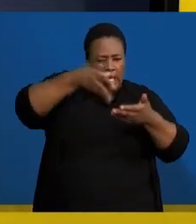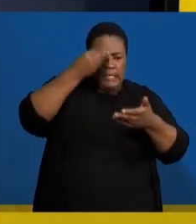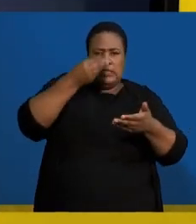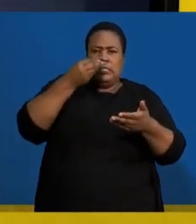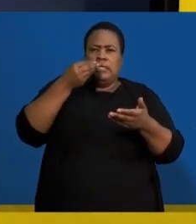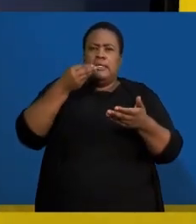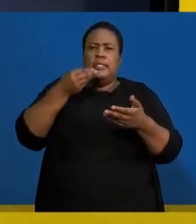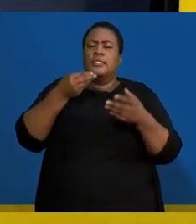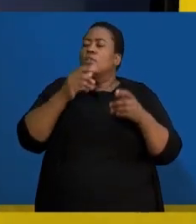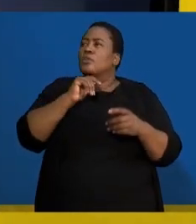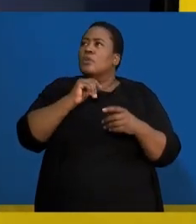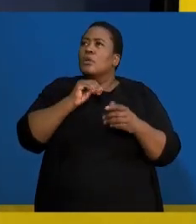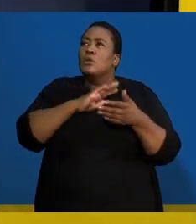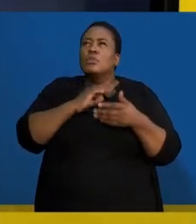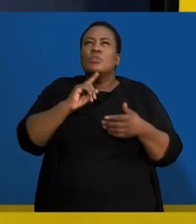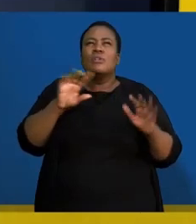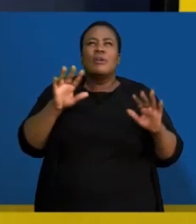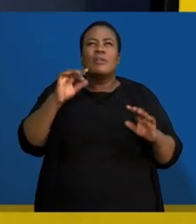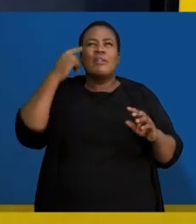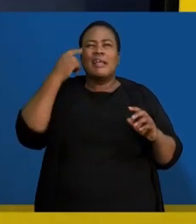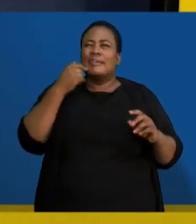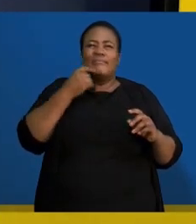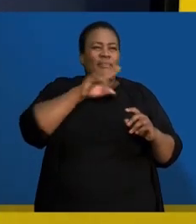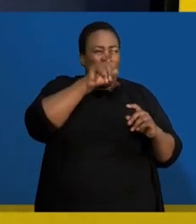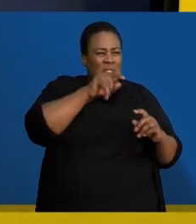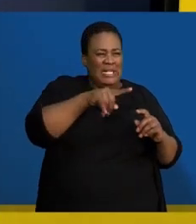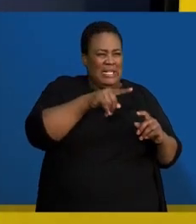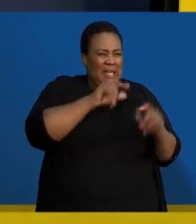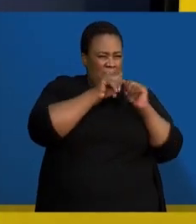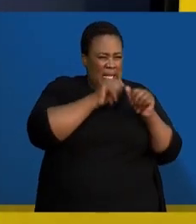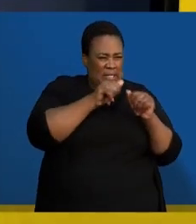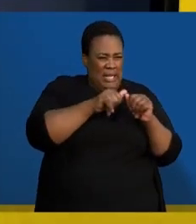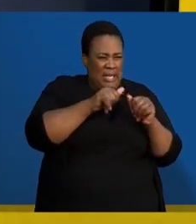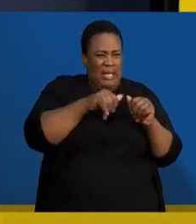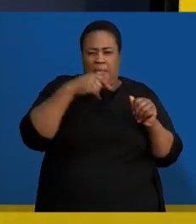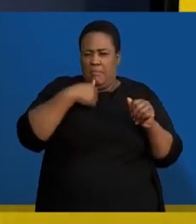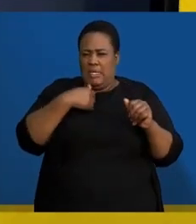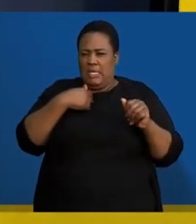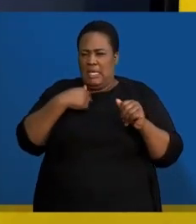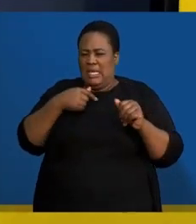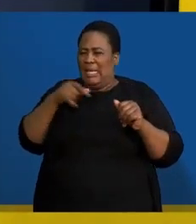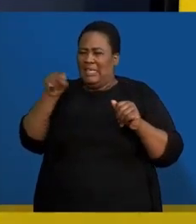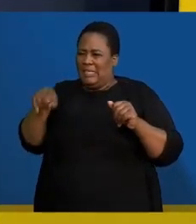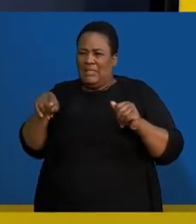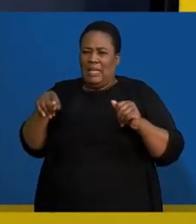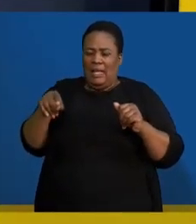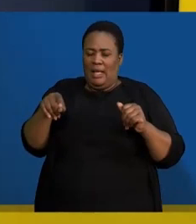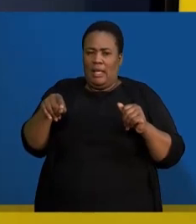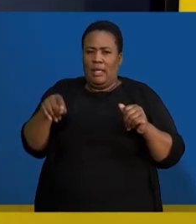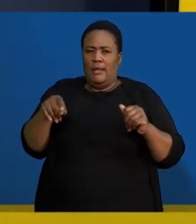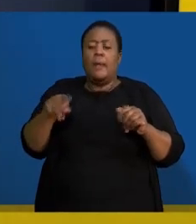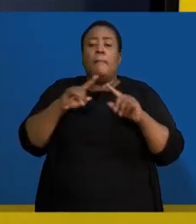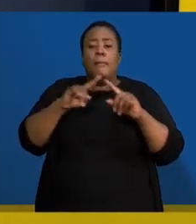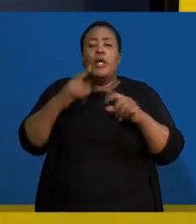and think this one question sounds better than the one I've studied, therefore I'm going to choose that one. It doesn't work.